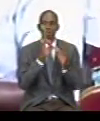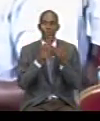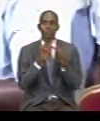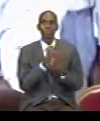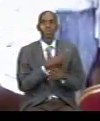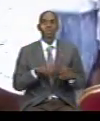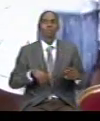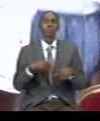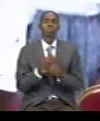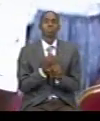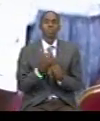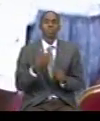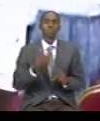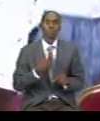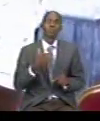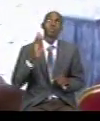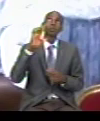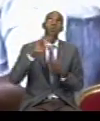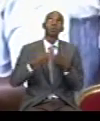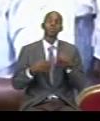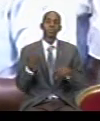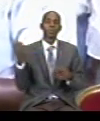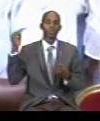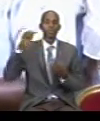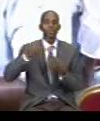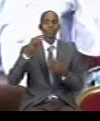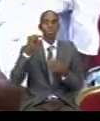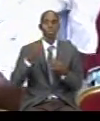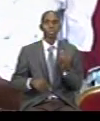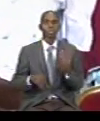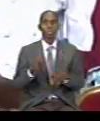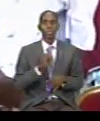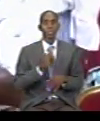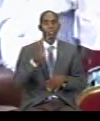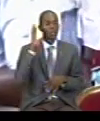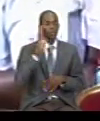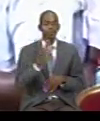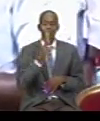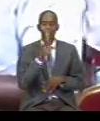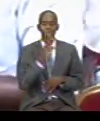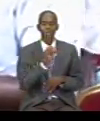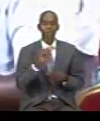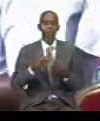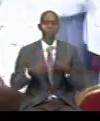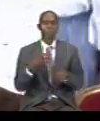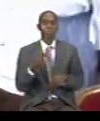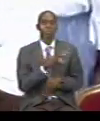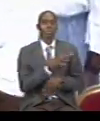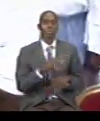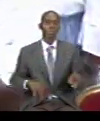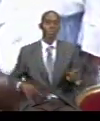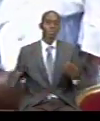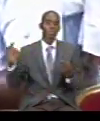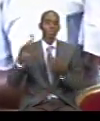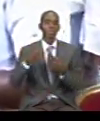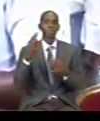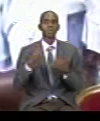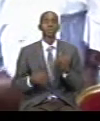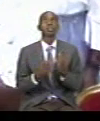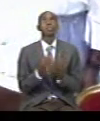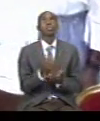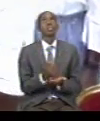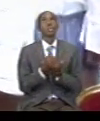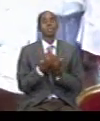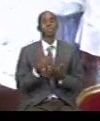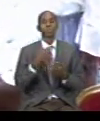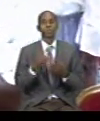me your friend to the end, O God. I will be the friend of Christ to the end. Help me to be